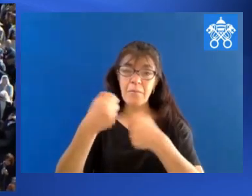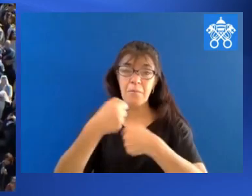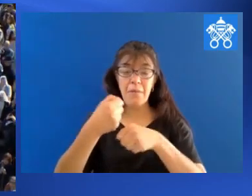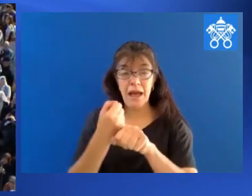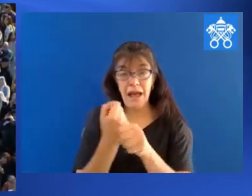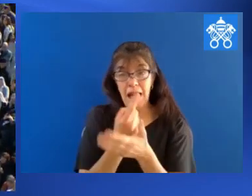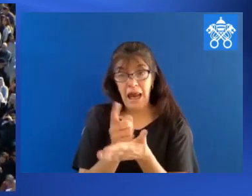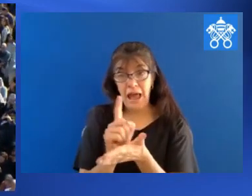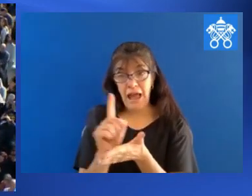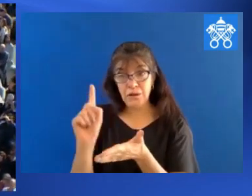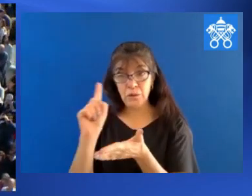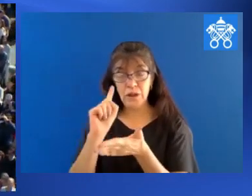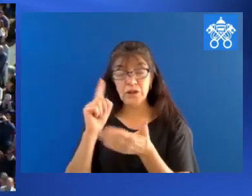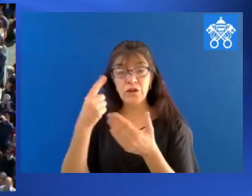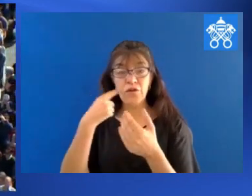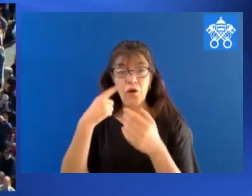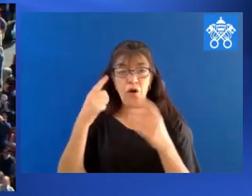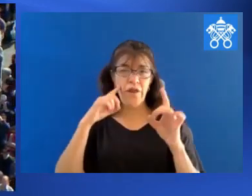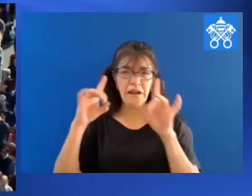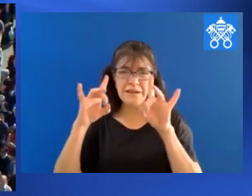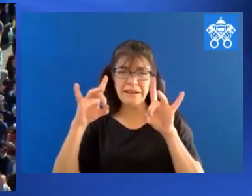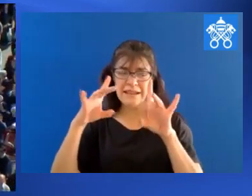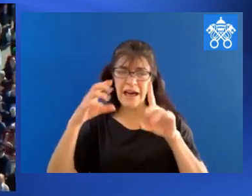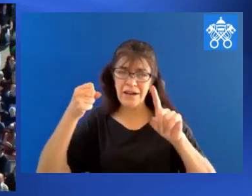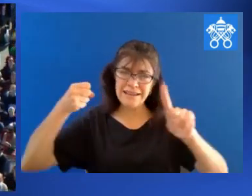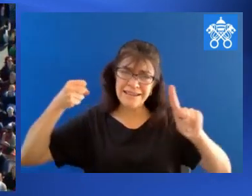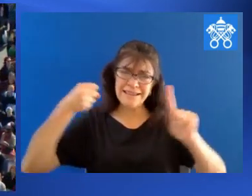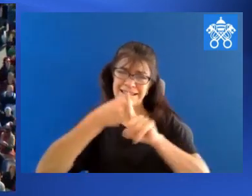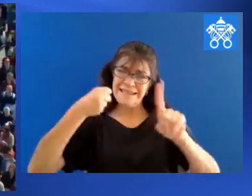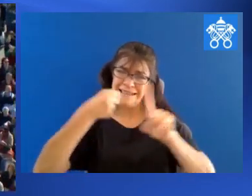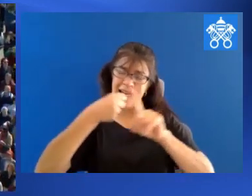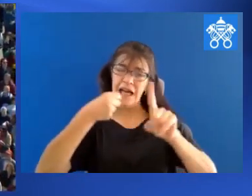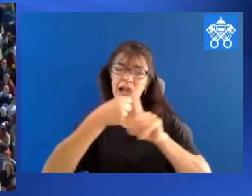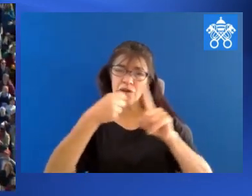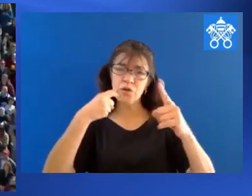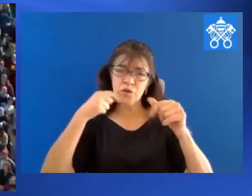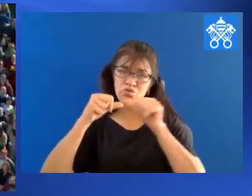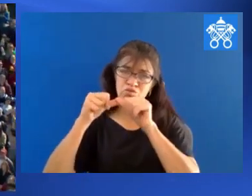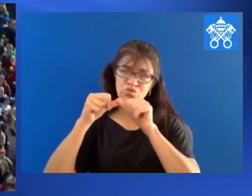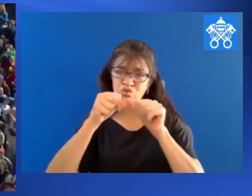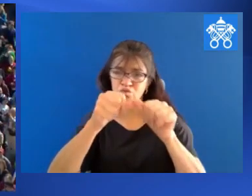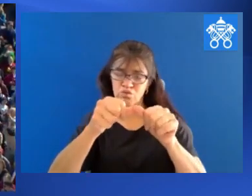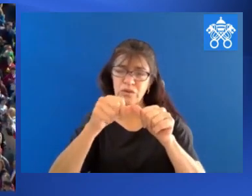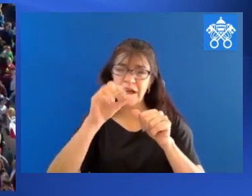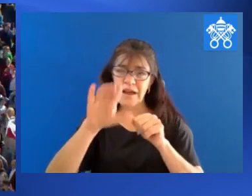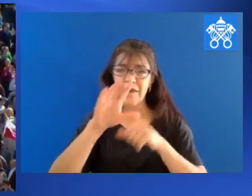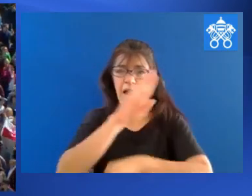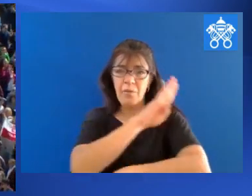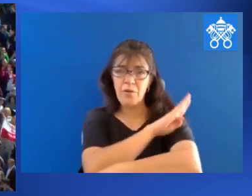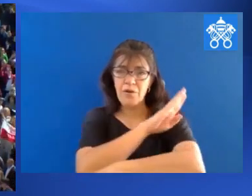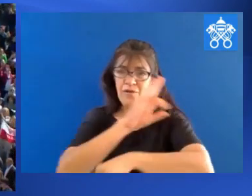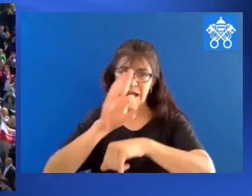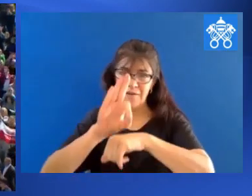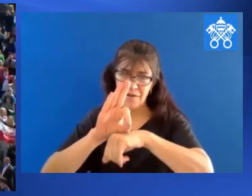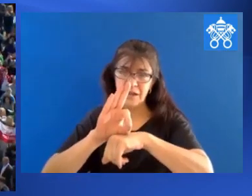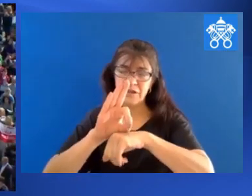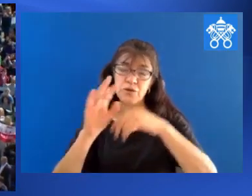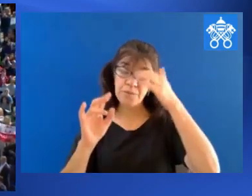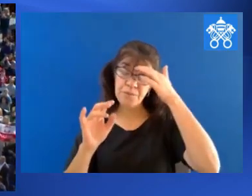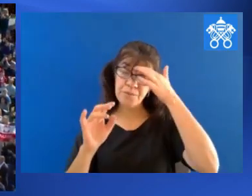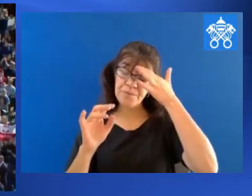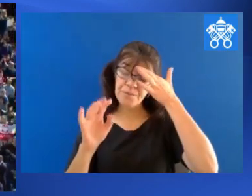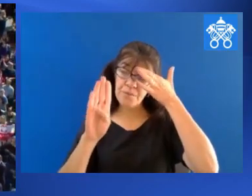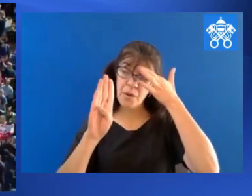week regarding the terrorist attacks that continue to take place in that